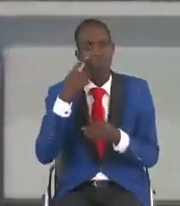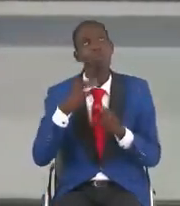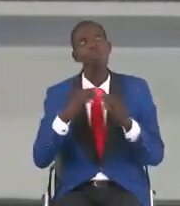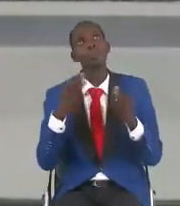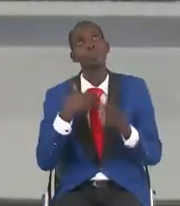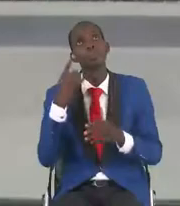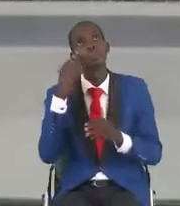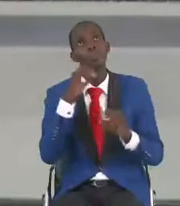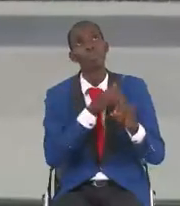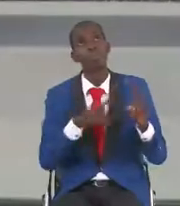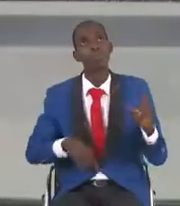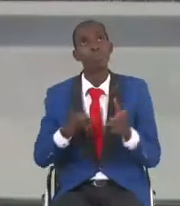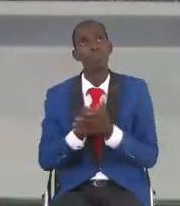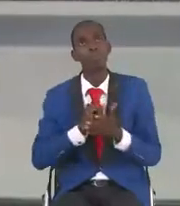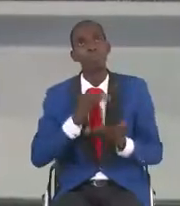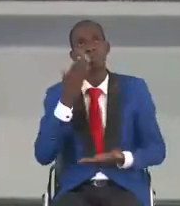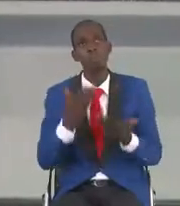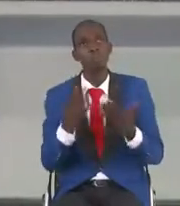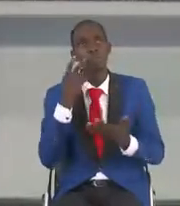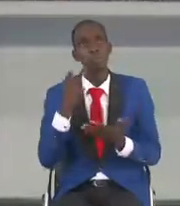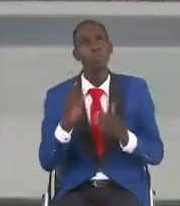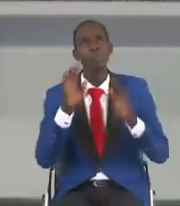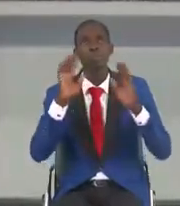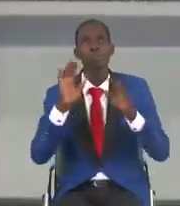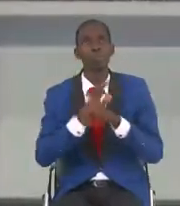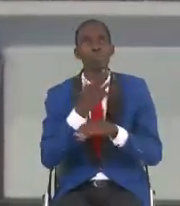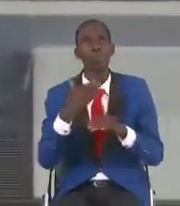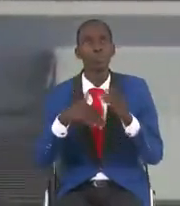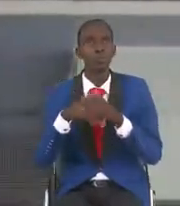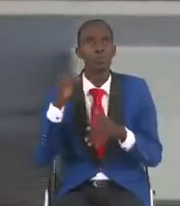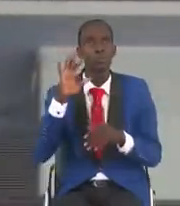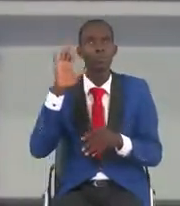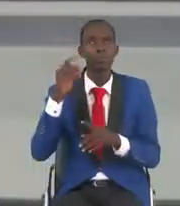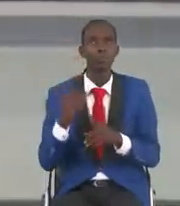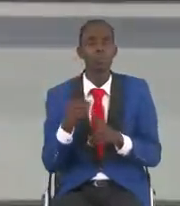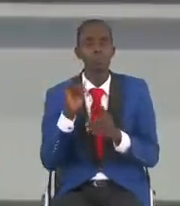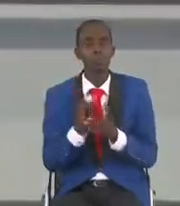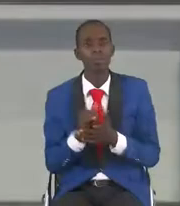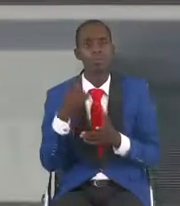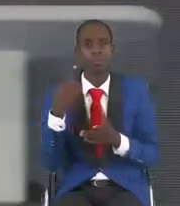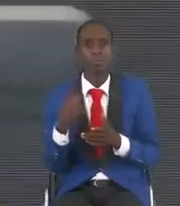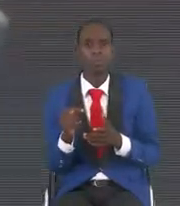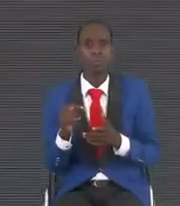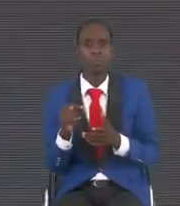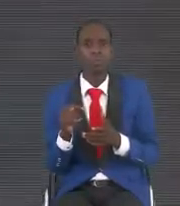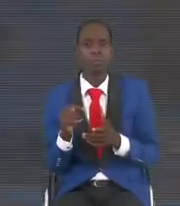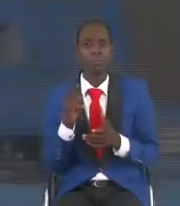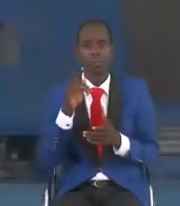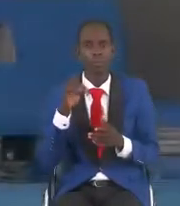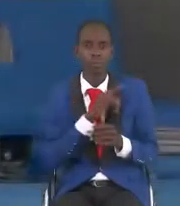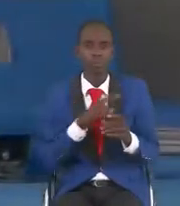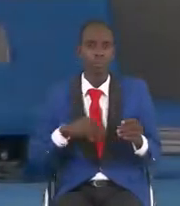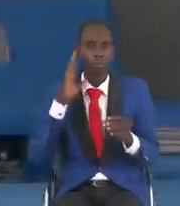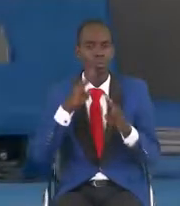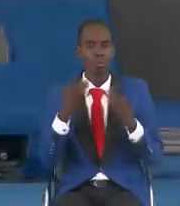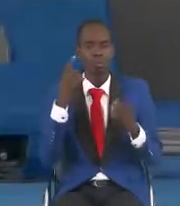Lord, that I might see wondrous things out of your word. That the Lord will open the eyes of your mind, that you